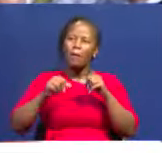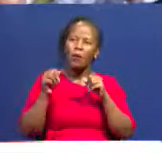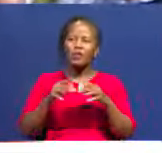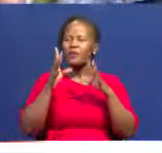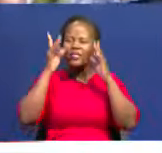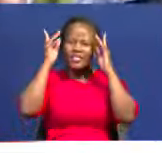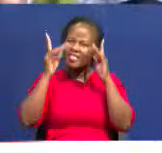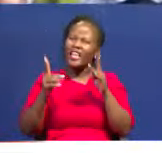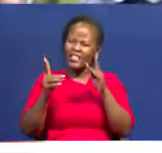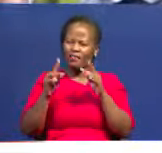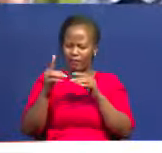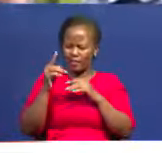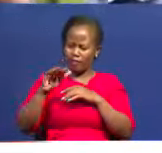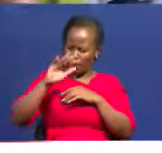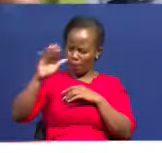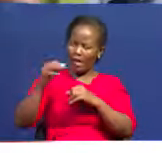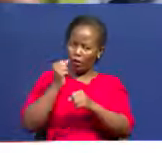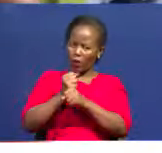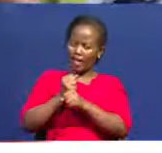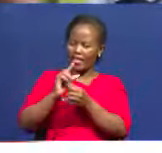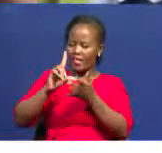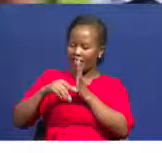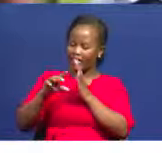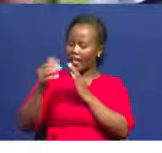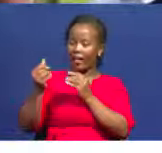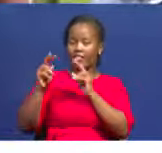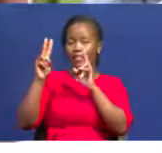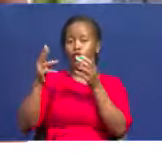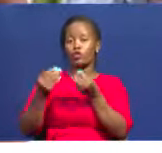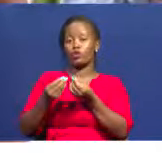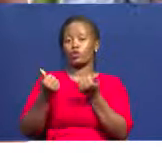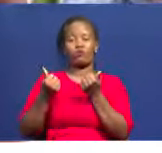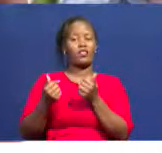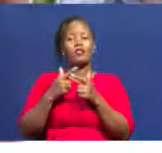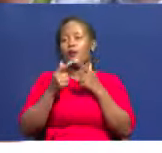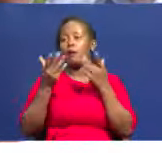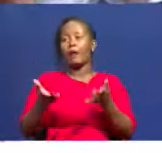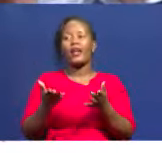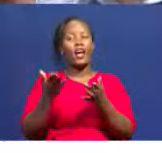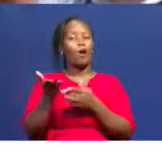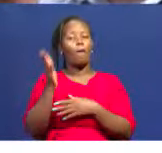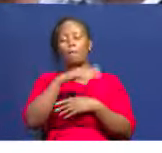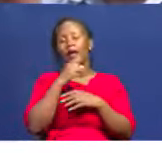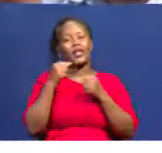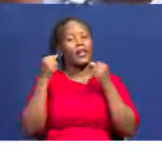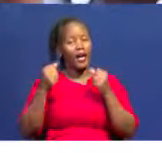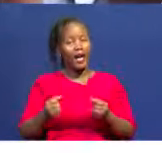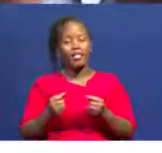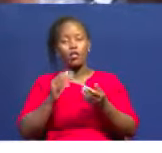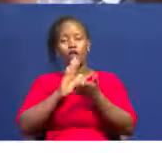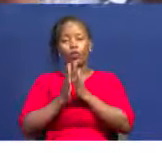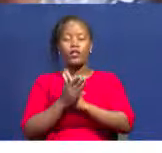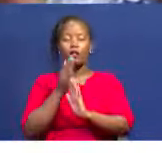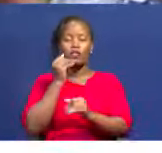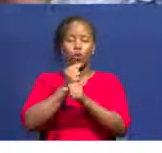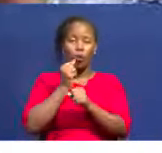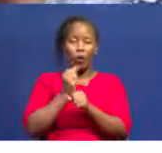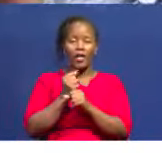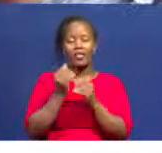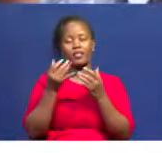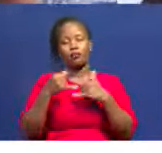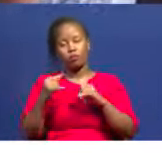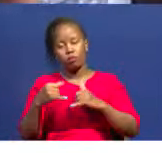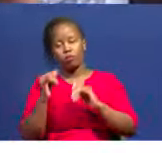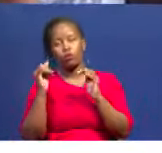and say let's go back to job as we solve the other issues. But unfortunately, we cannot go back to job without a return to work formula that as an